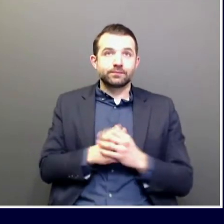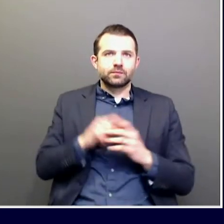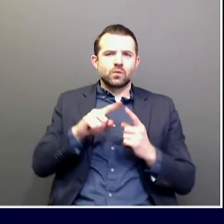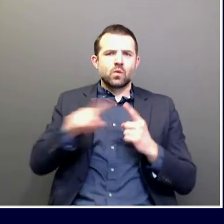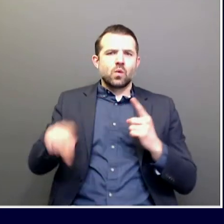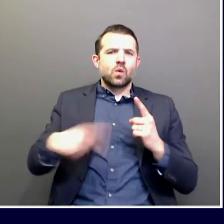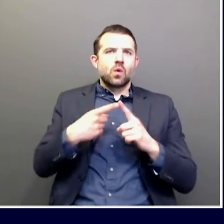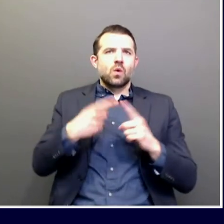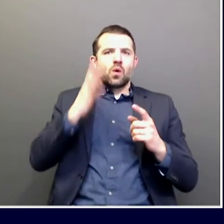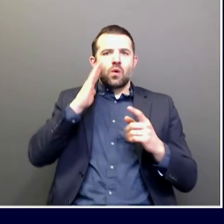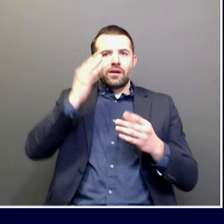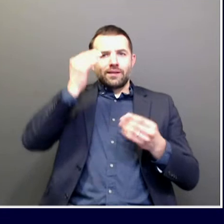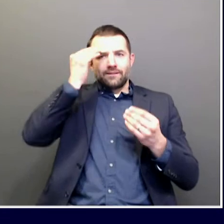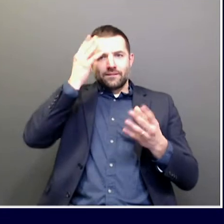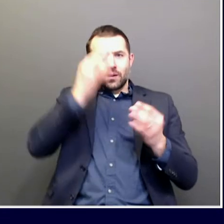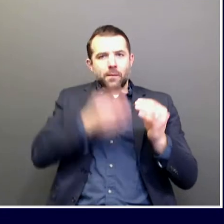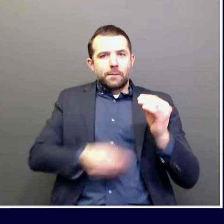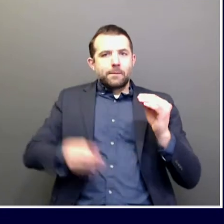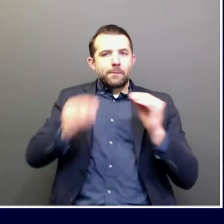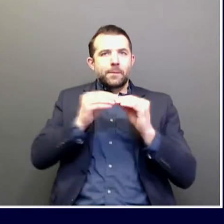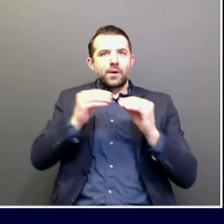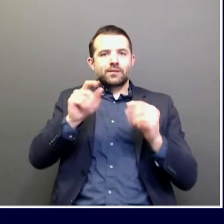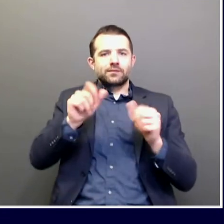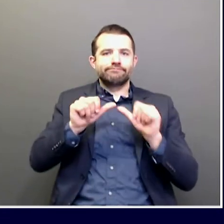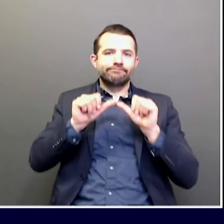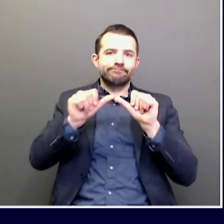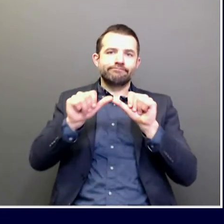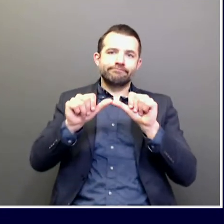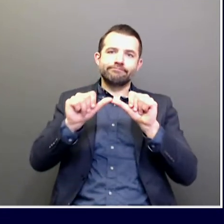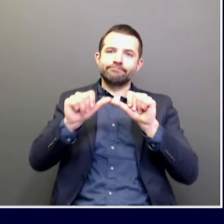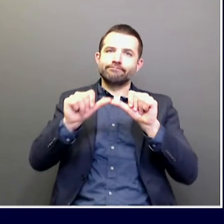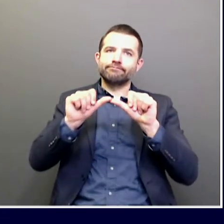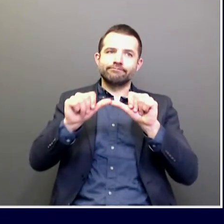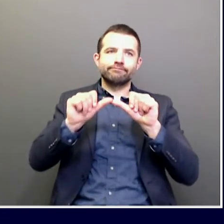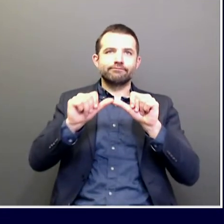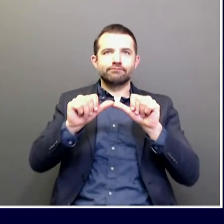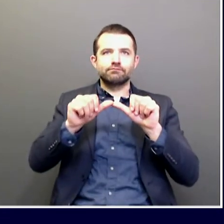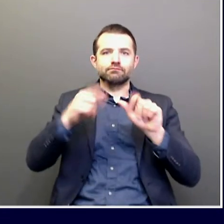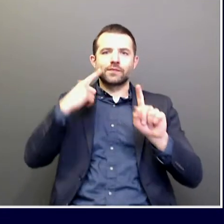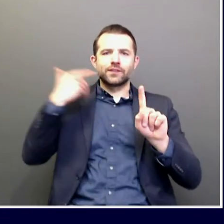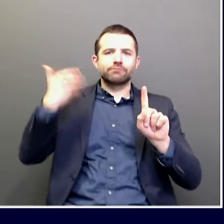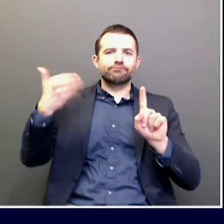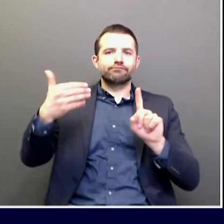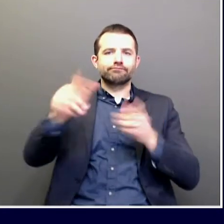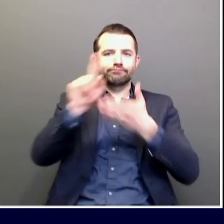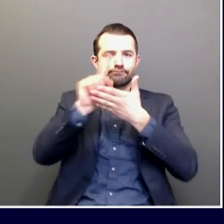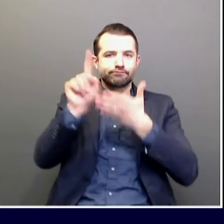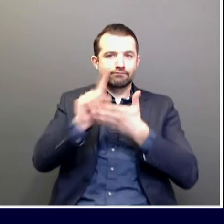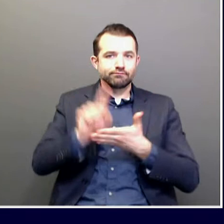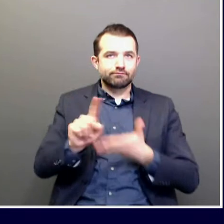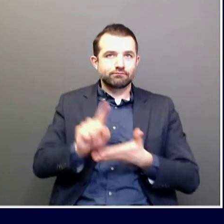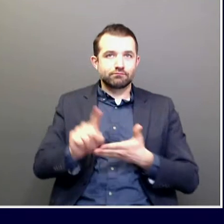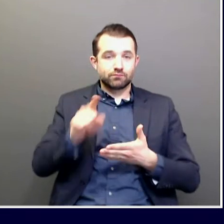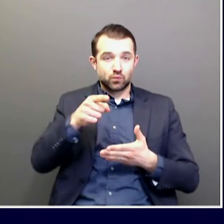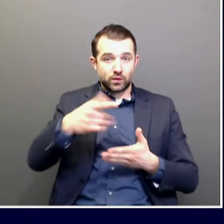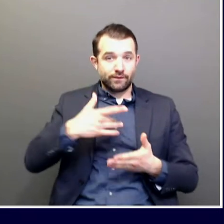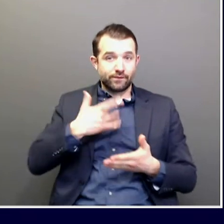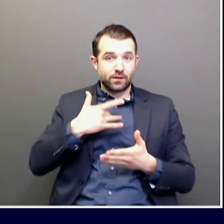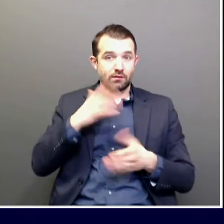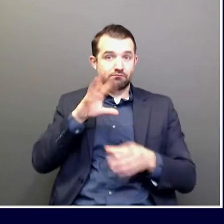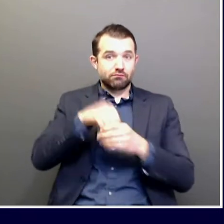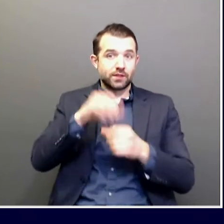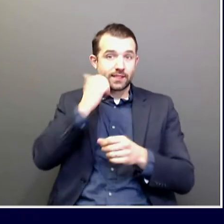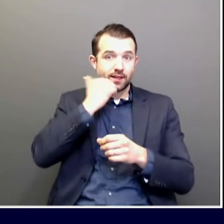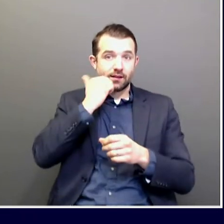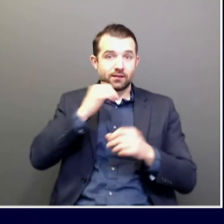it to the public. It's already on the website. We put the snapshots of those PDFs on there. We're working on having a more graphical dashboard. And